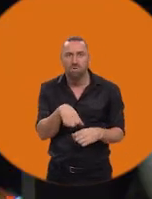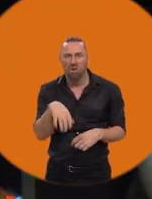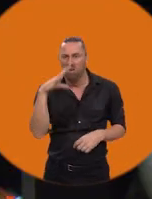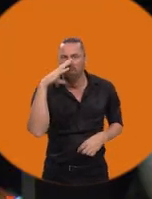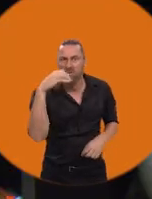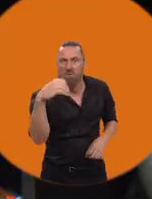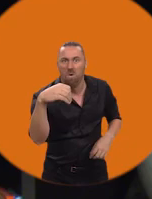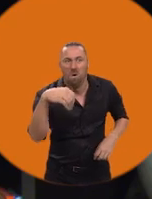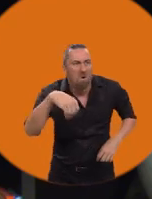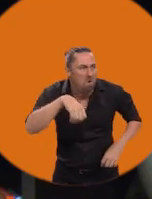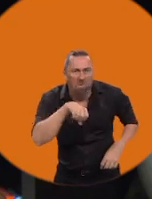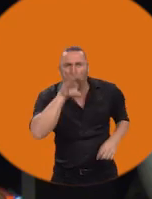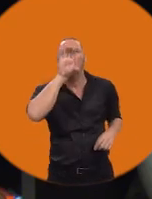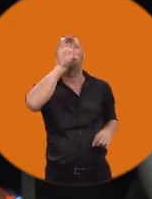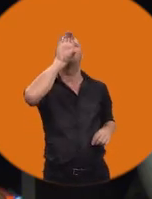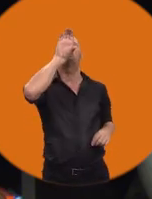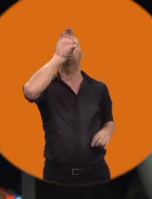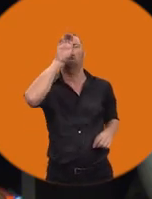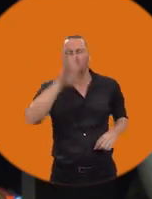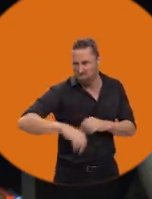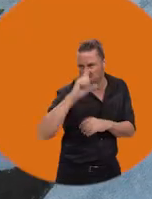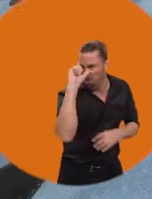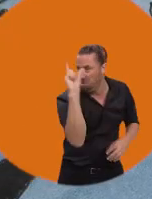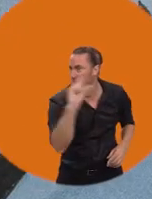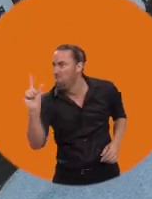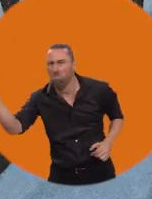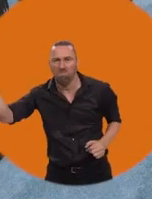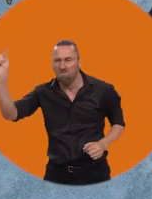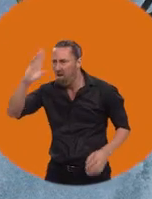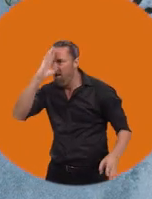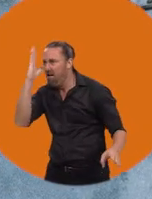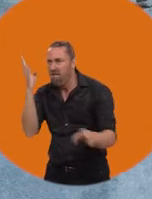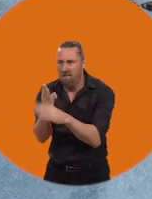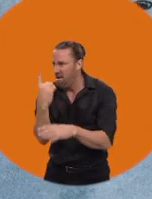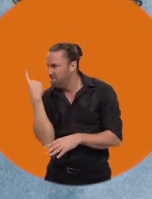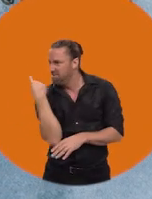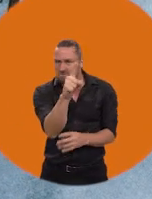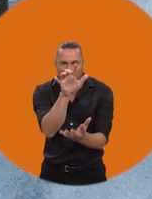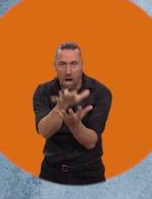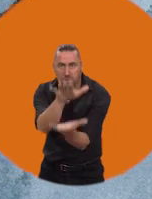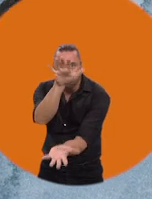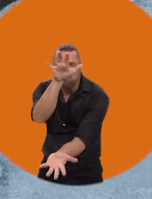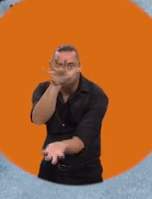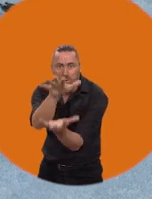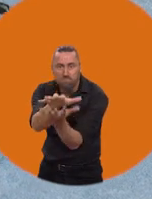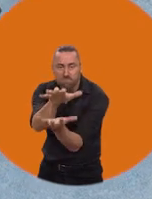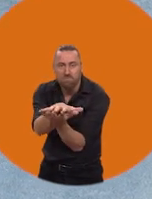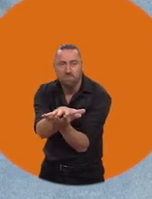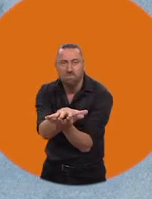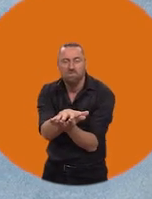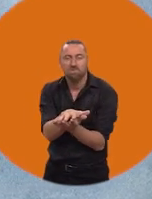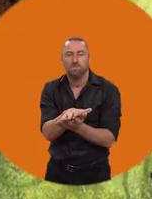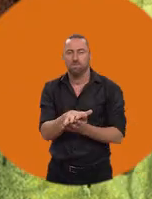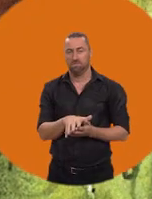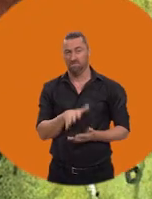just howled and ran off in the night in grave mortal fear of the crocodile's bite.